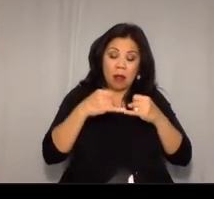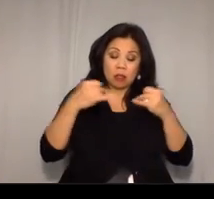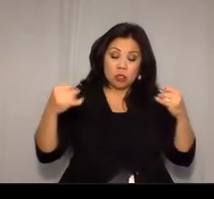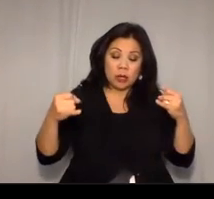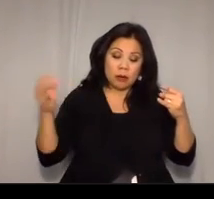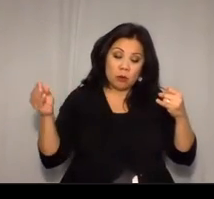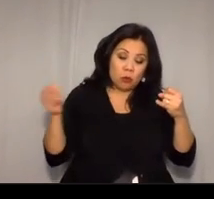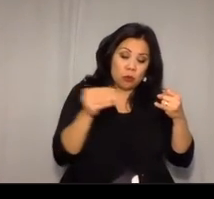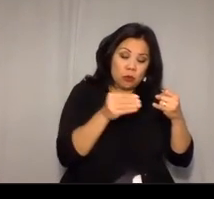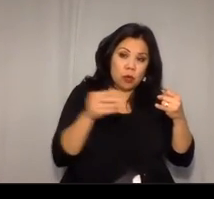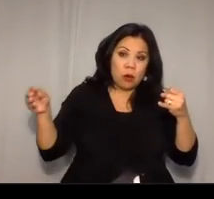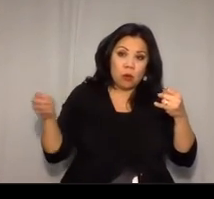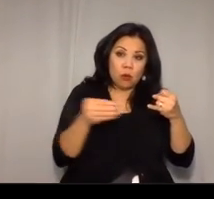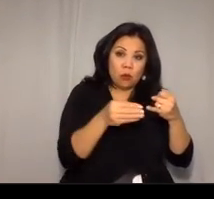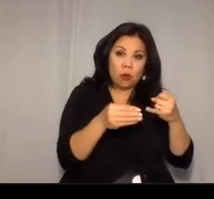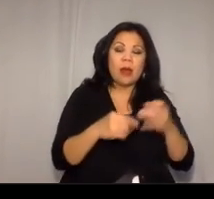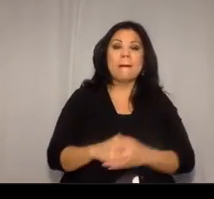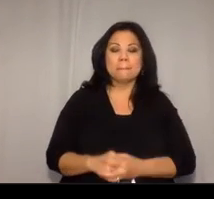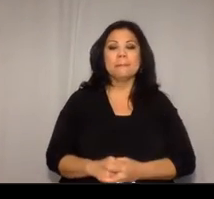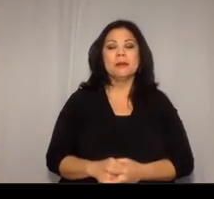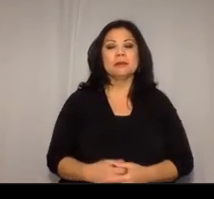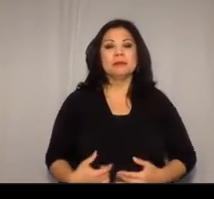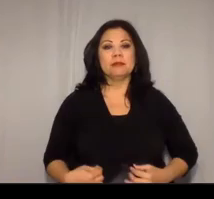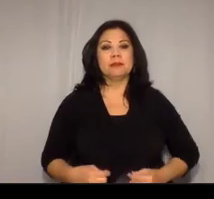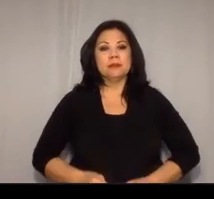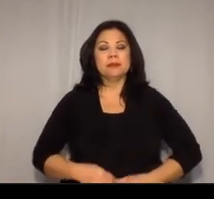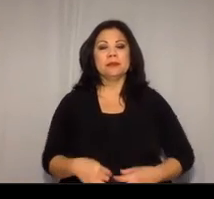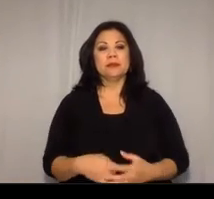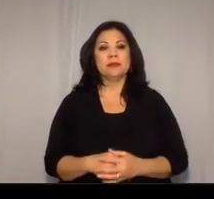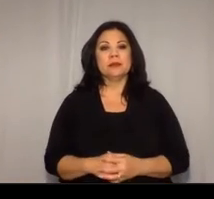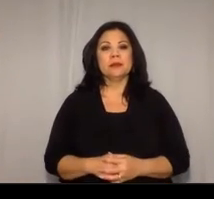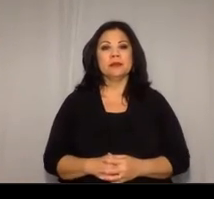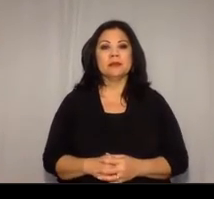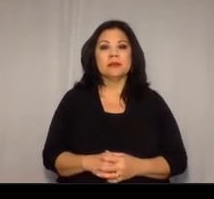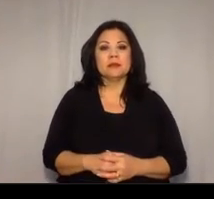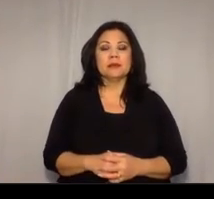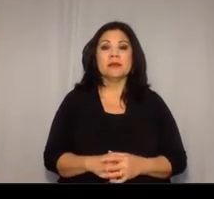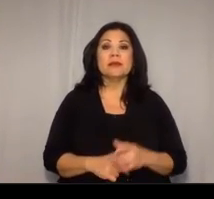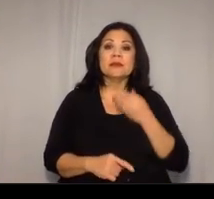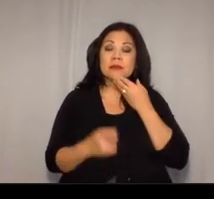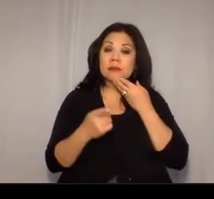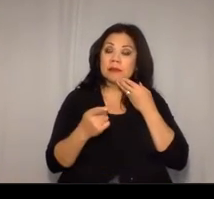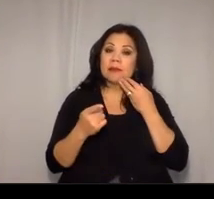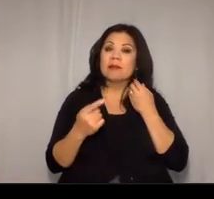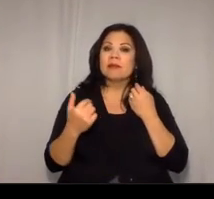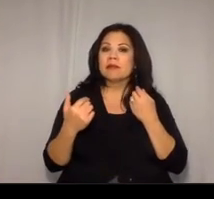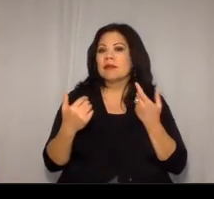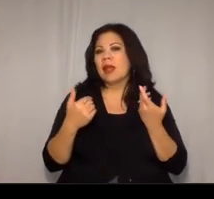right, so both of those have a little hole now. Now, in this case, I actually have what's called a